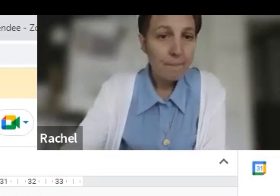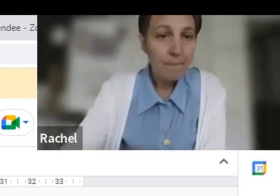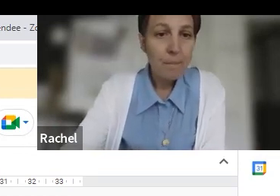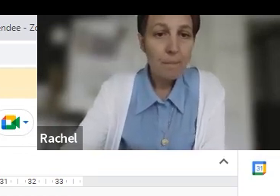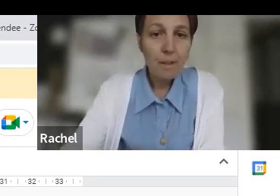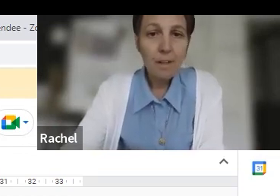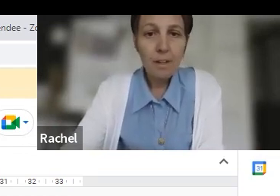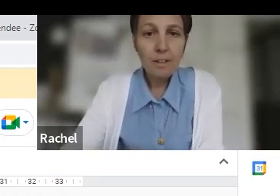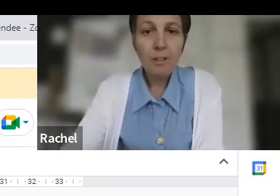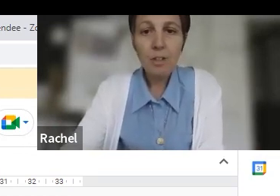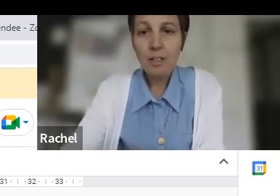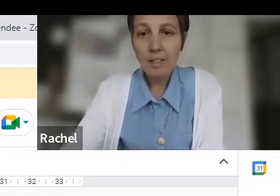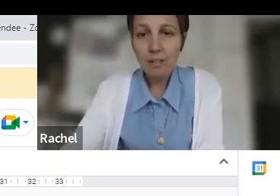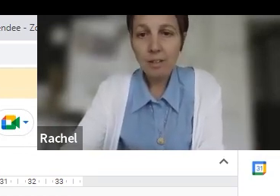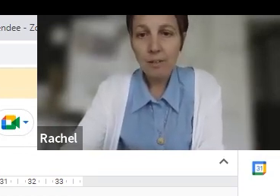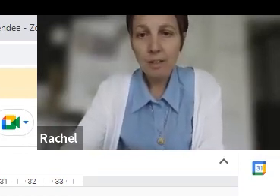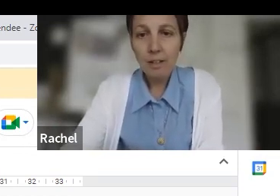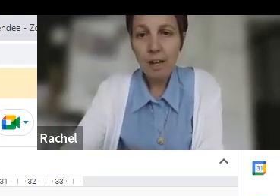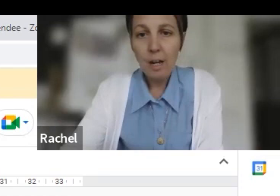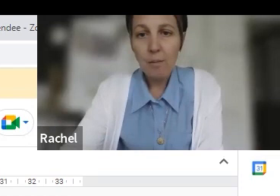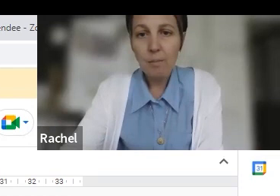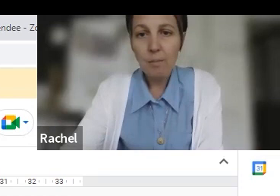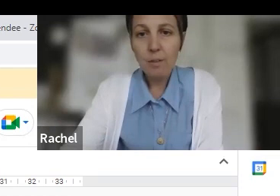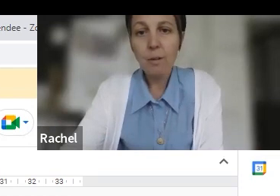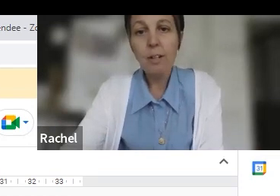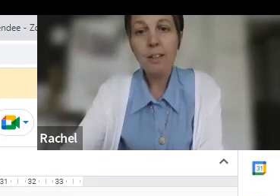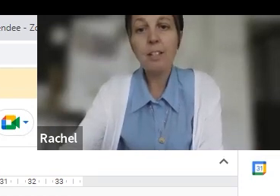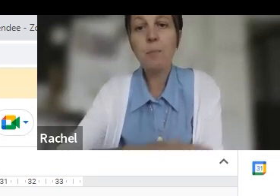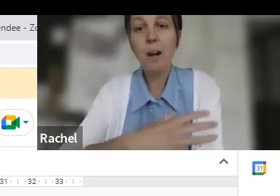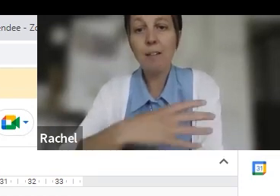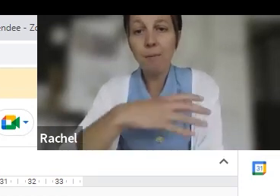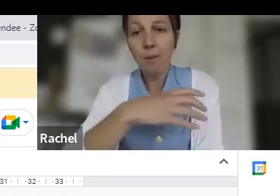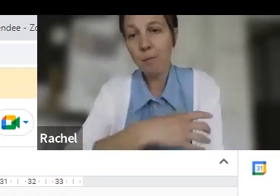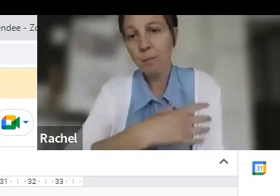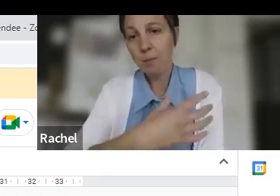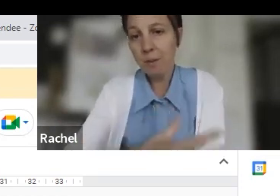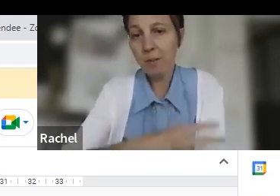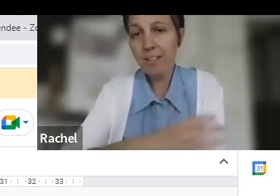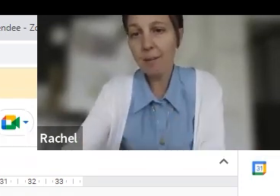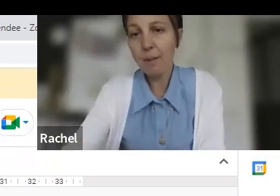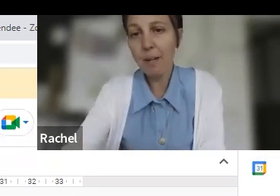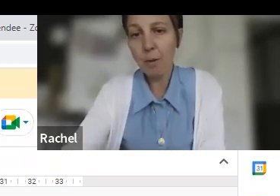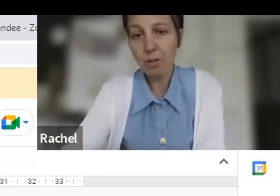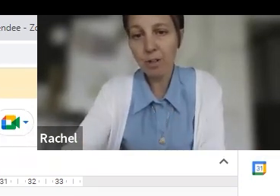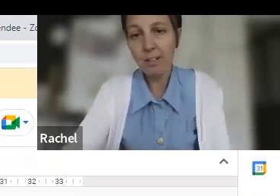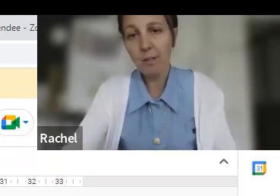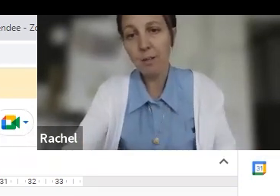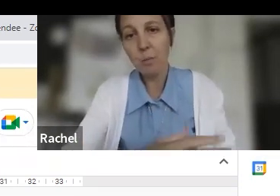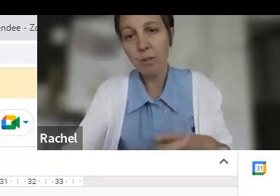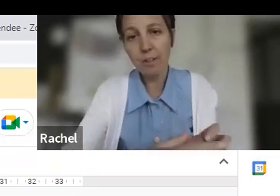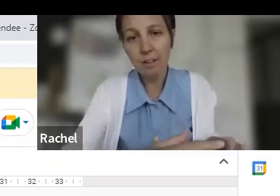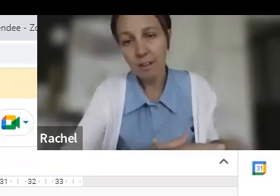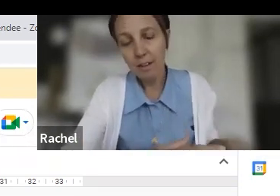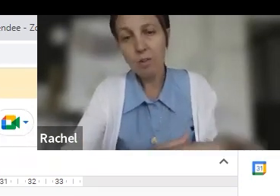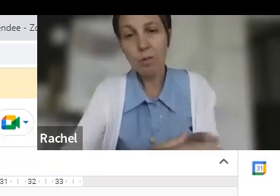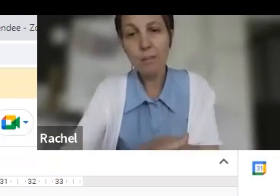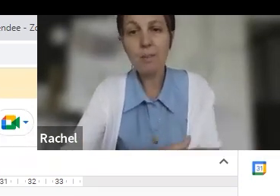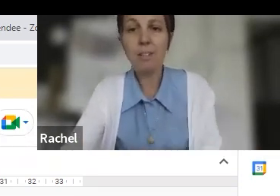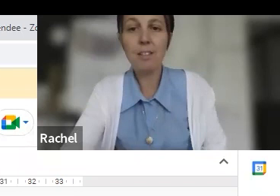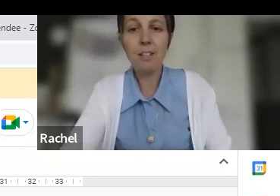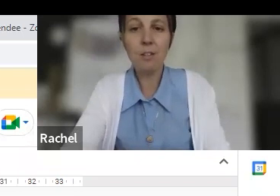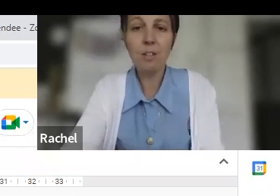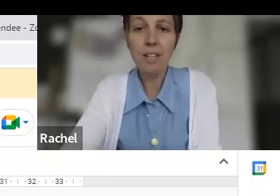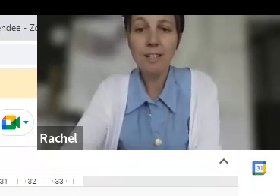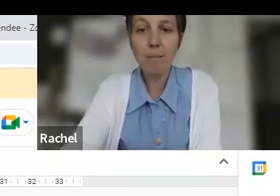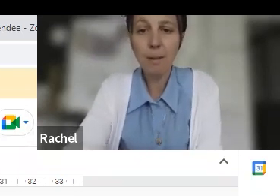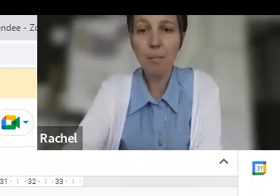So yeah, the psychological skills service. So this is part of what's been called the Exemplar project. So it's one of the streams